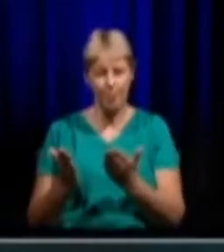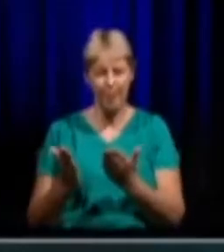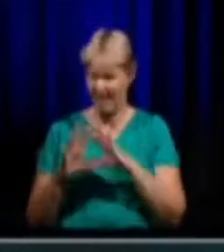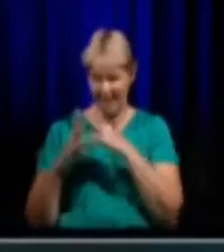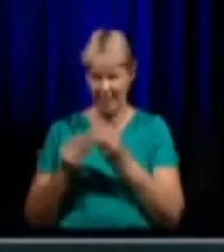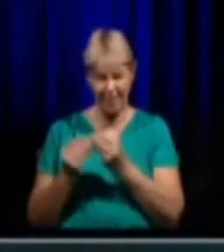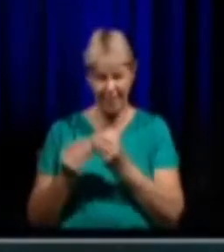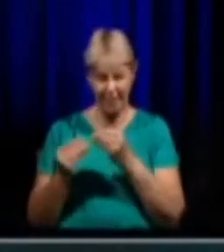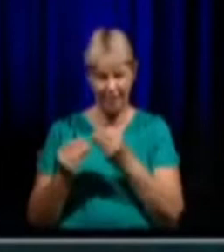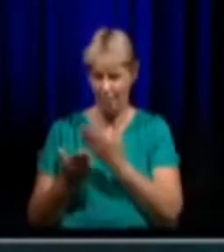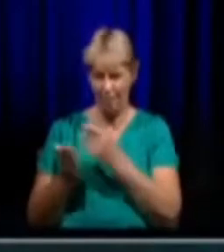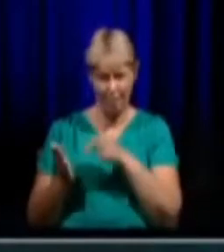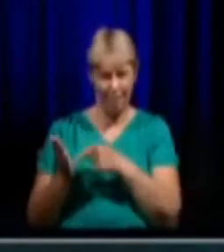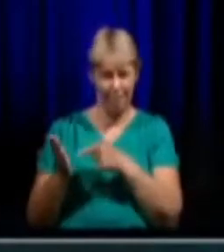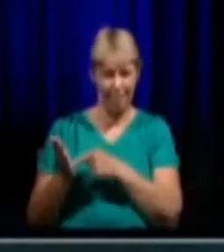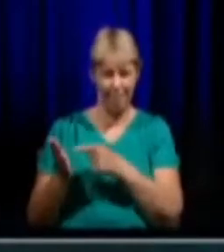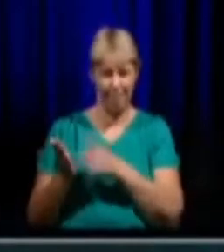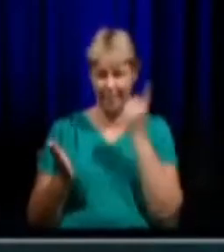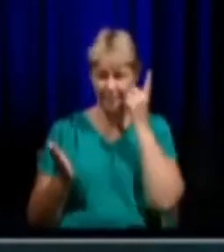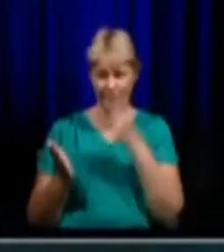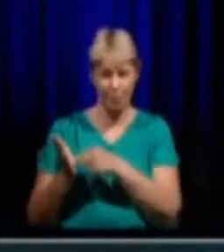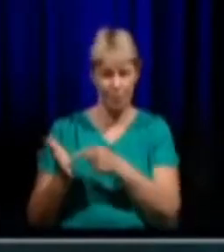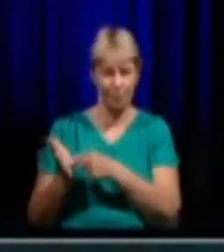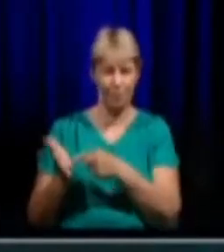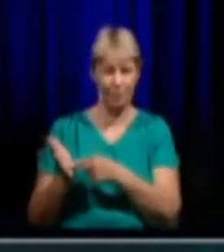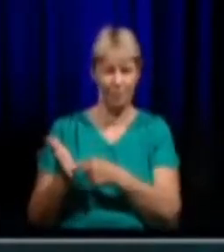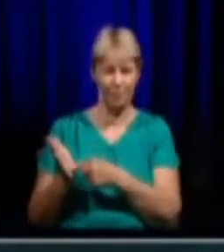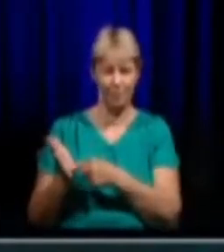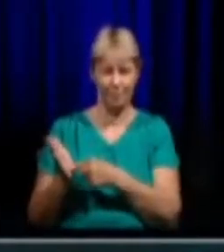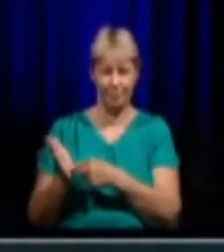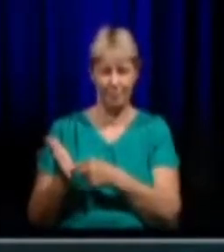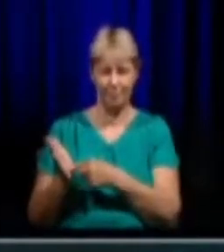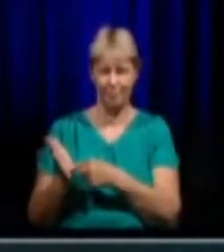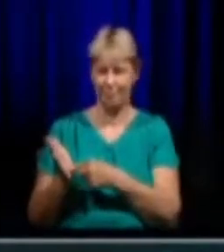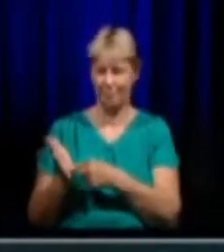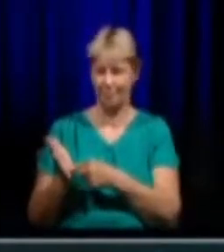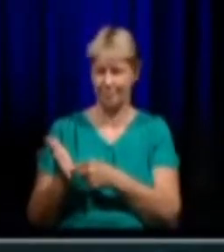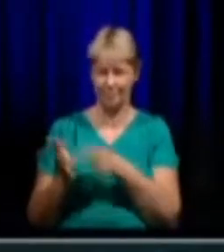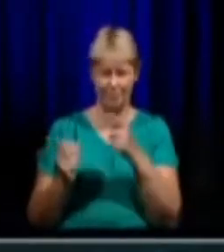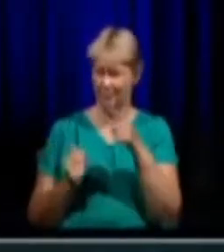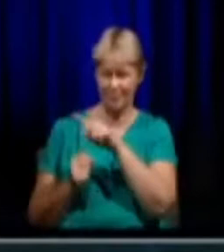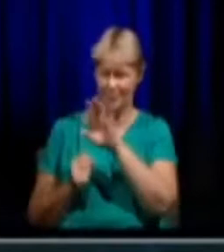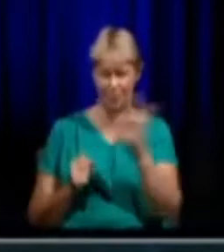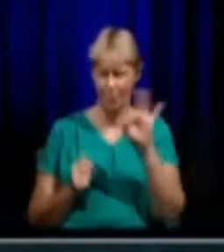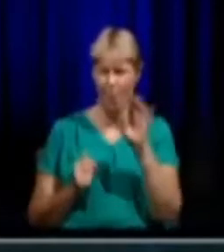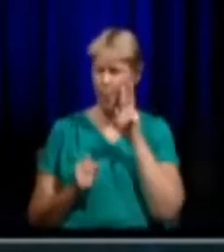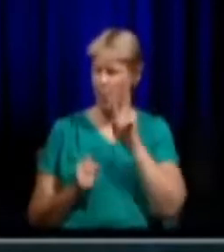all that by itself. Isn't that amazing that that's in here? No, you don't look as amazed as me. Think about it. It's